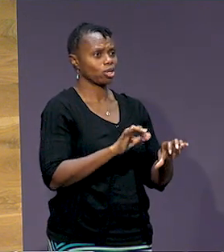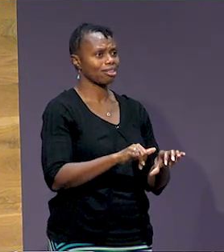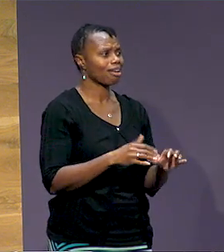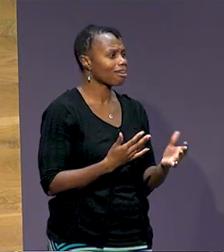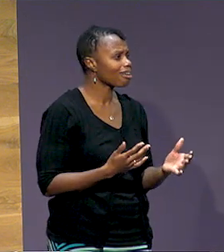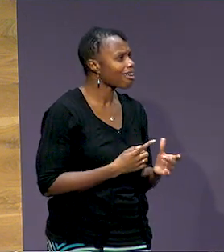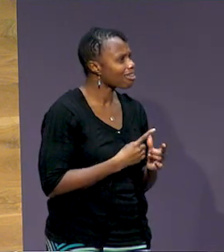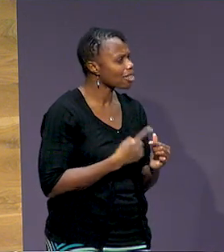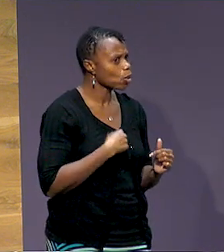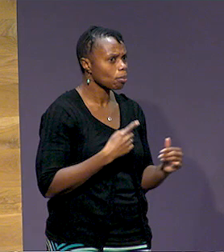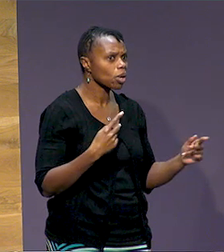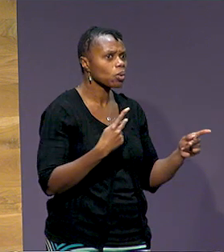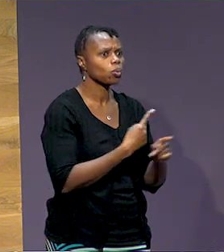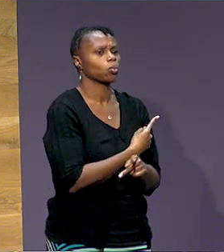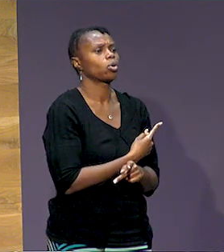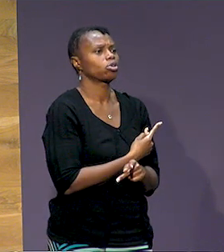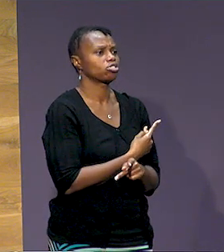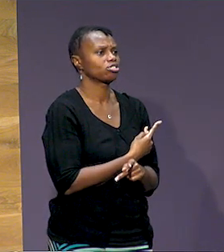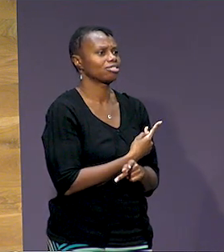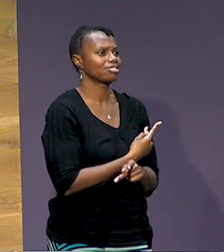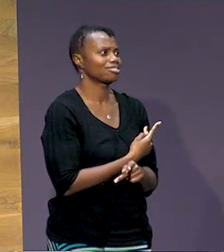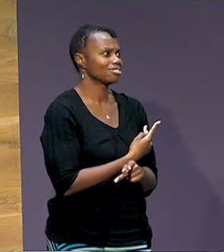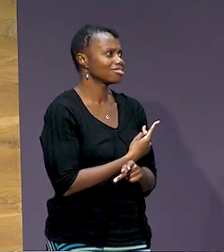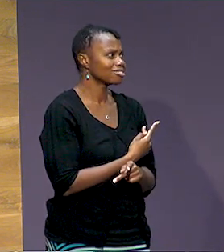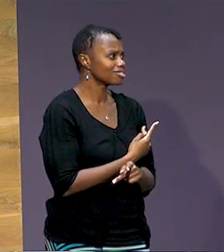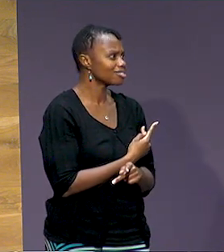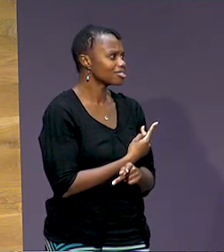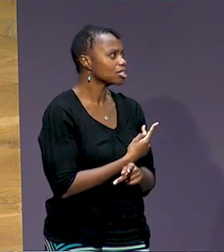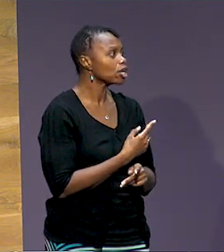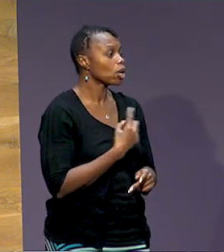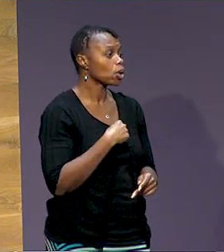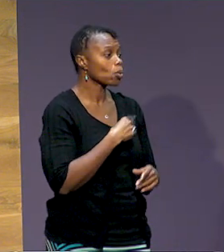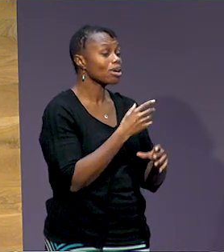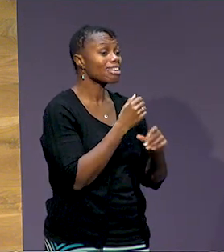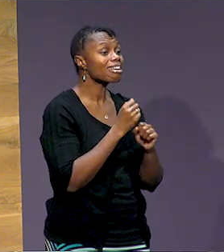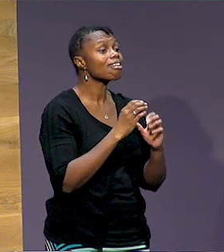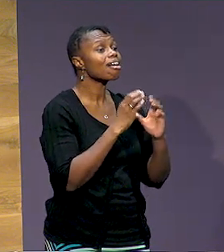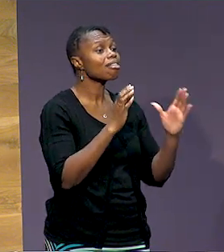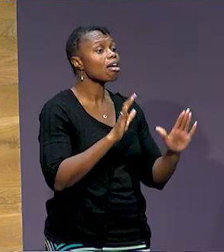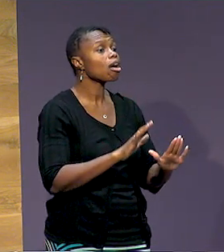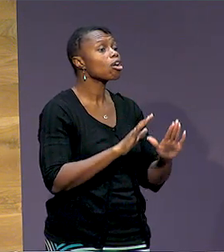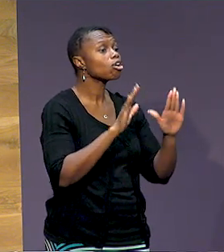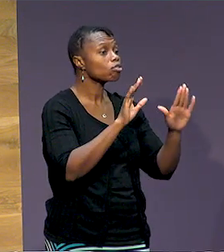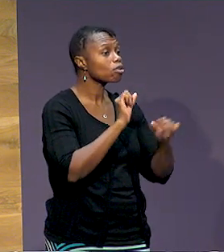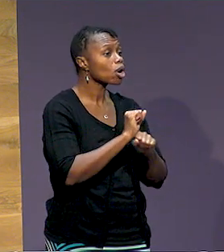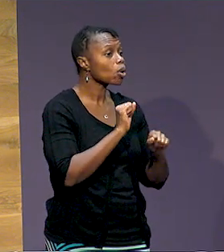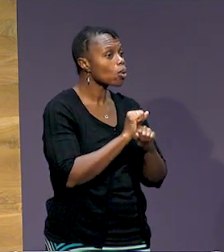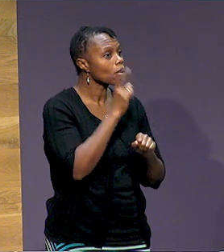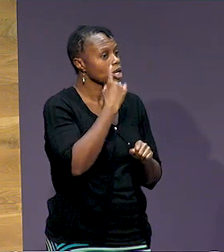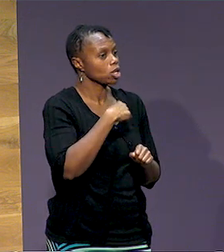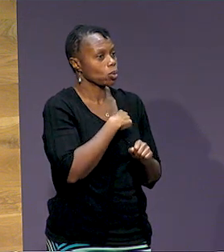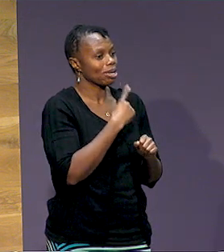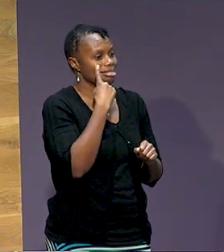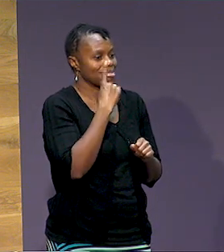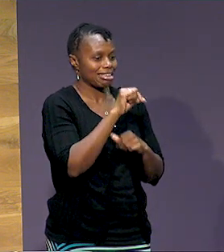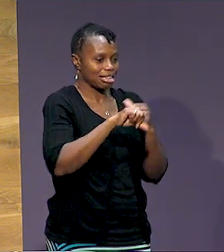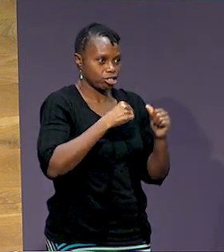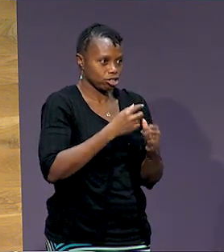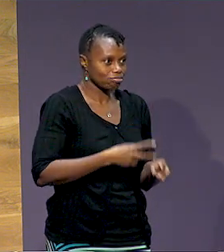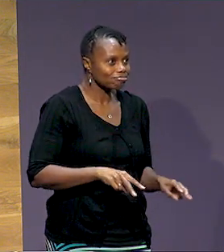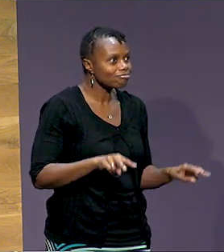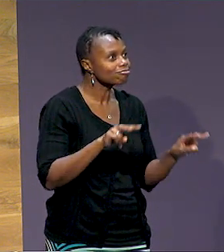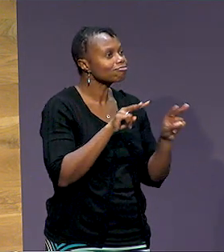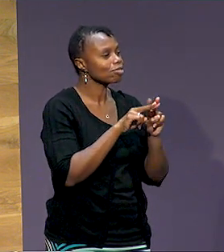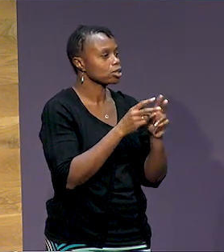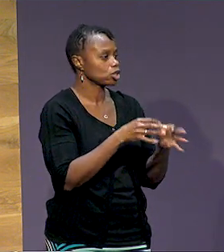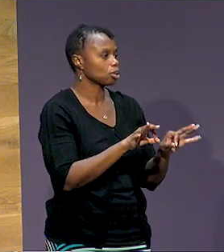off today than we are now. And we get a lot of great work because we value each other in the process instead of just wanting to